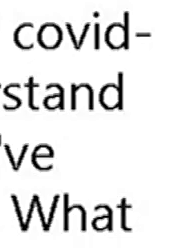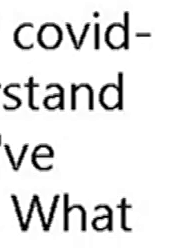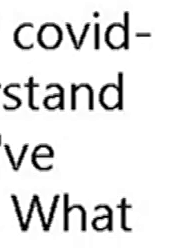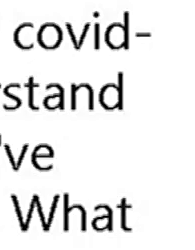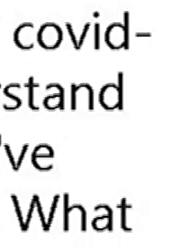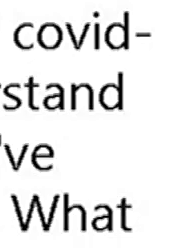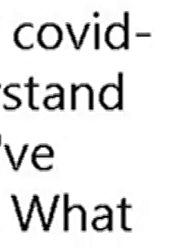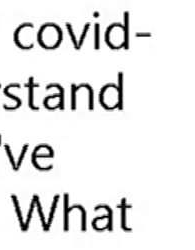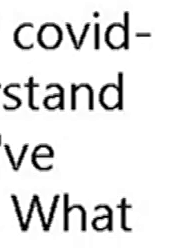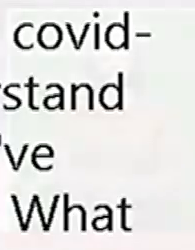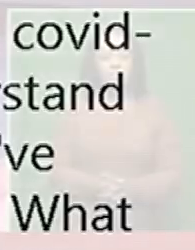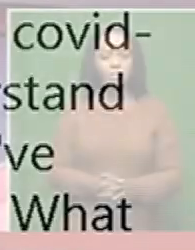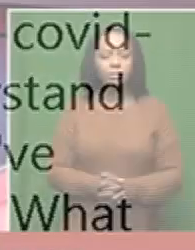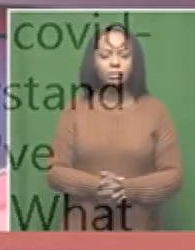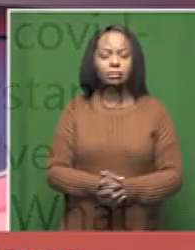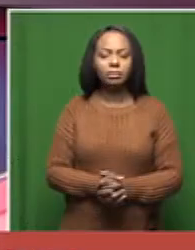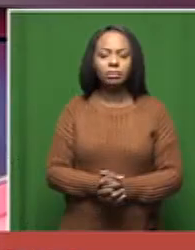me. What about the others?